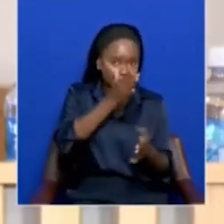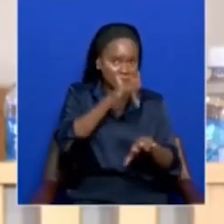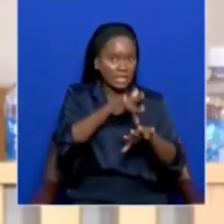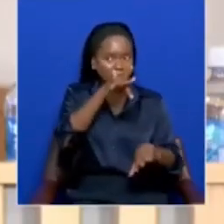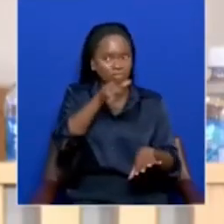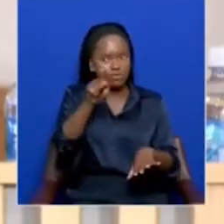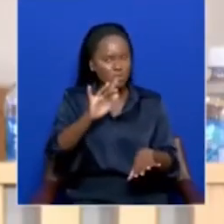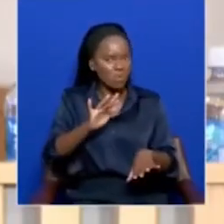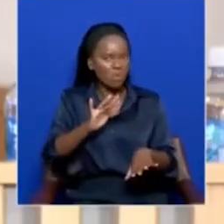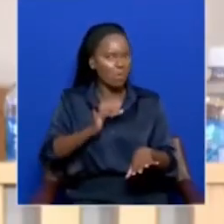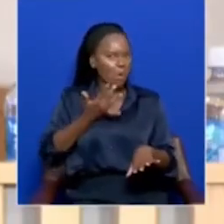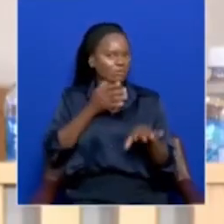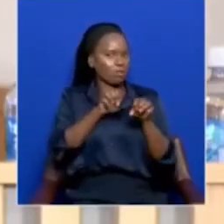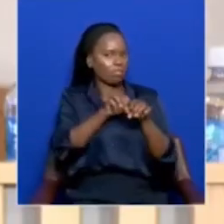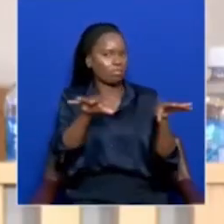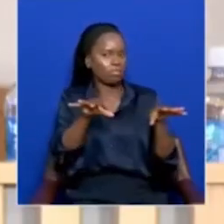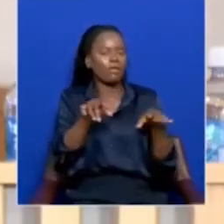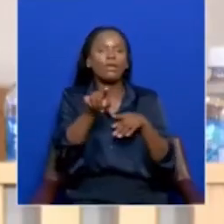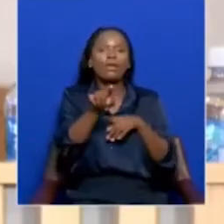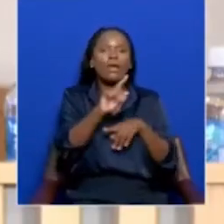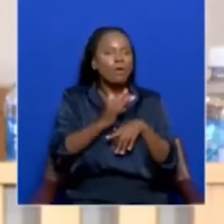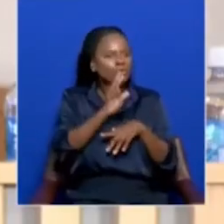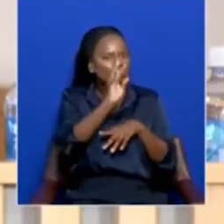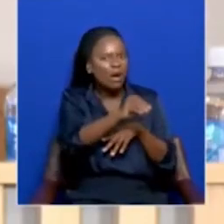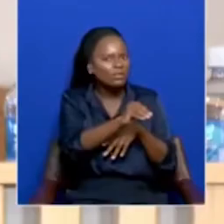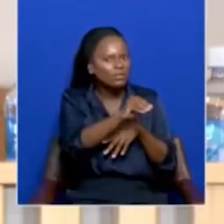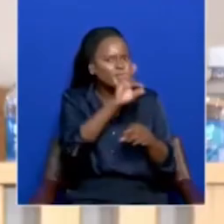from this annexure WE1?